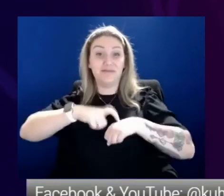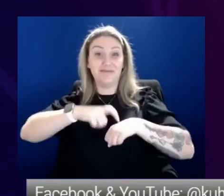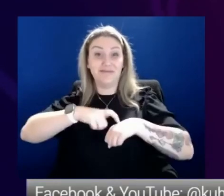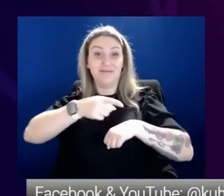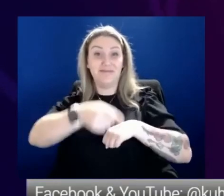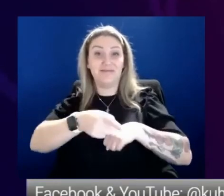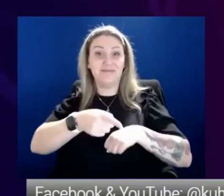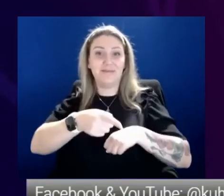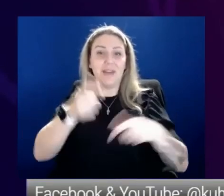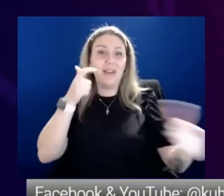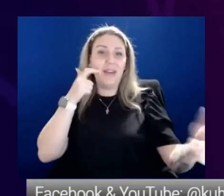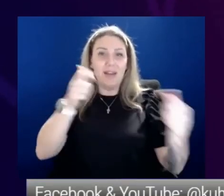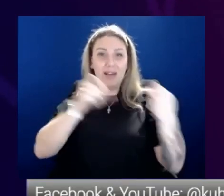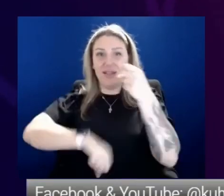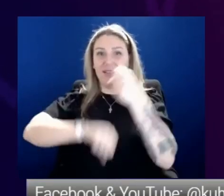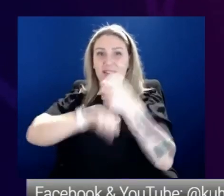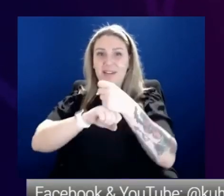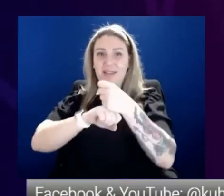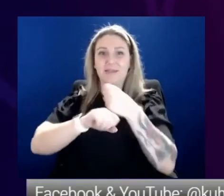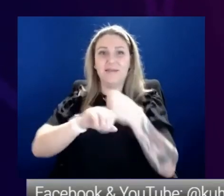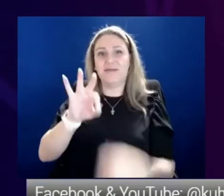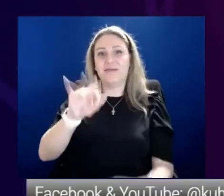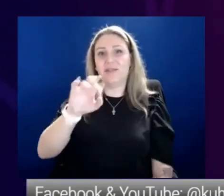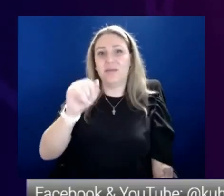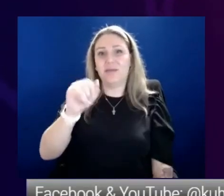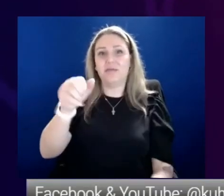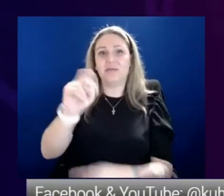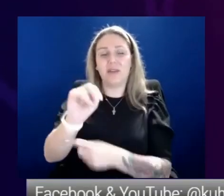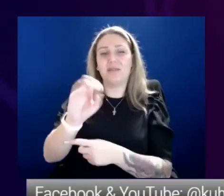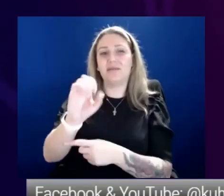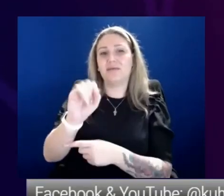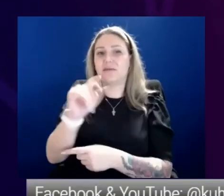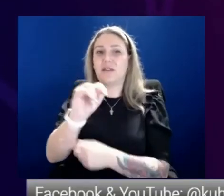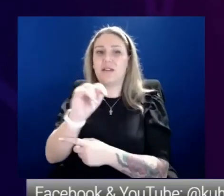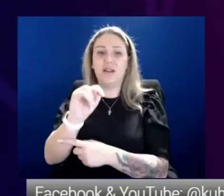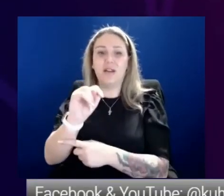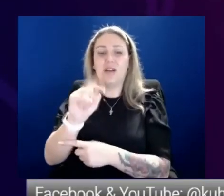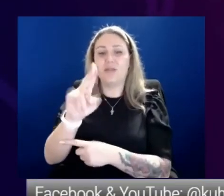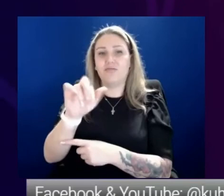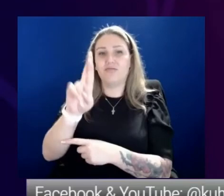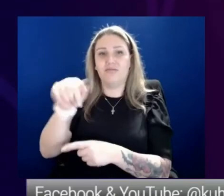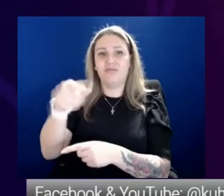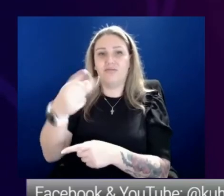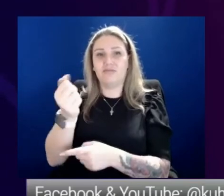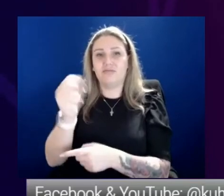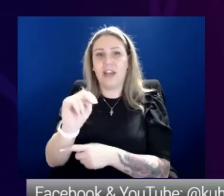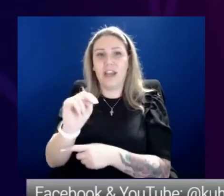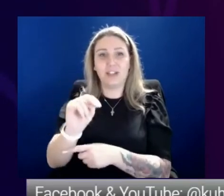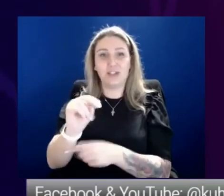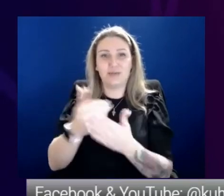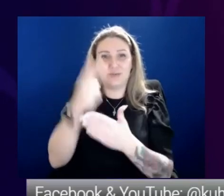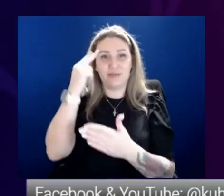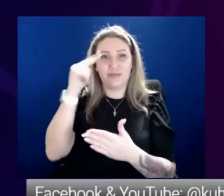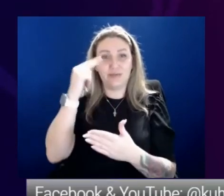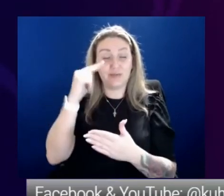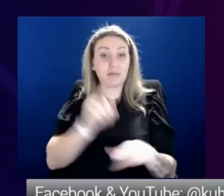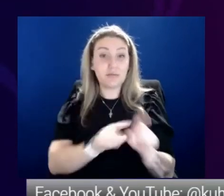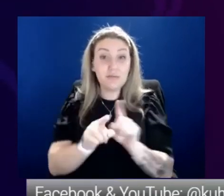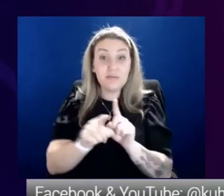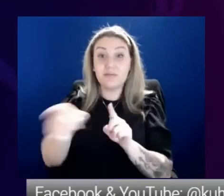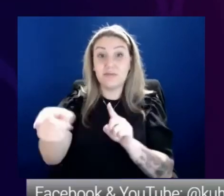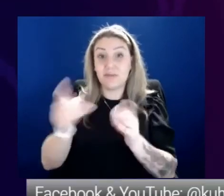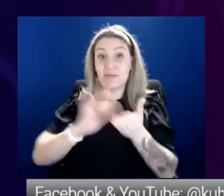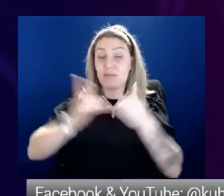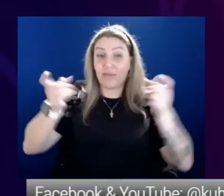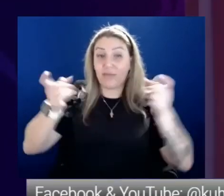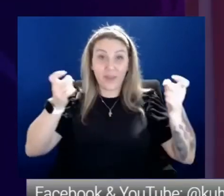the Philmont Scout Ranch in New Mexico, which is so cool. And you're also, Sally, medical director of Reach Out and Read Kansas